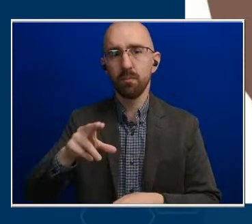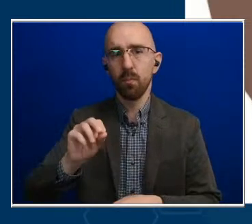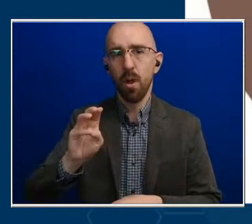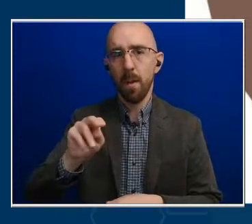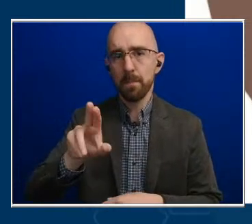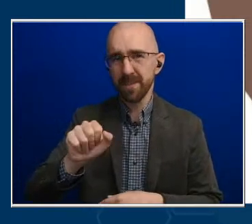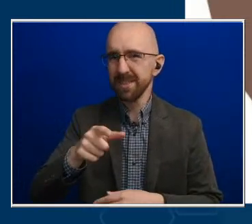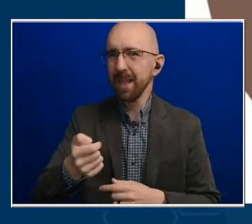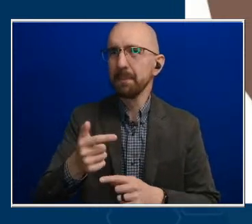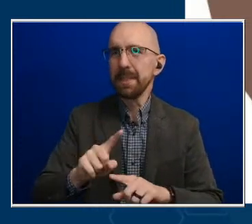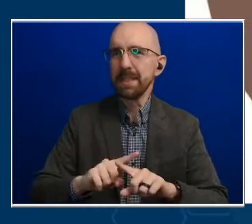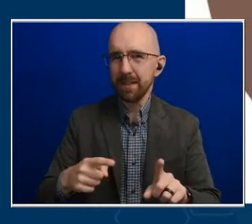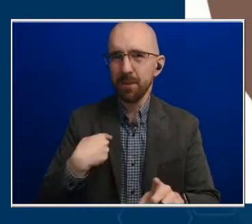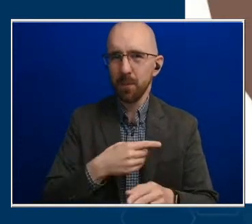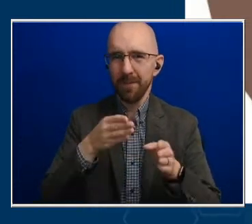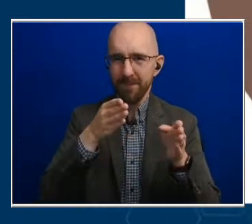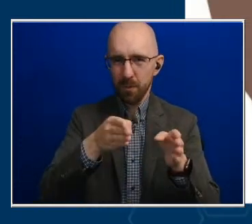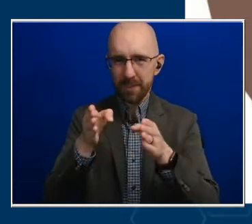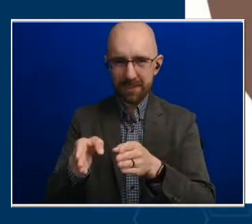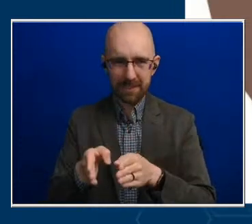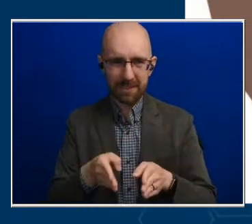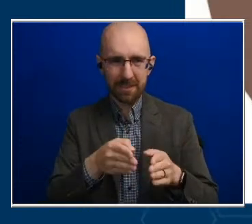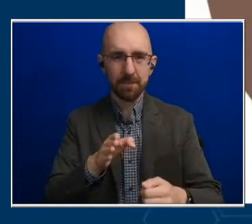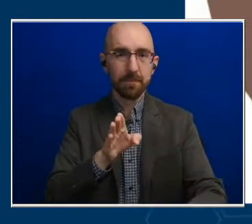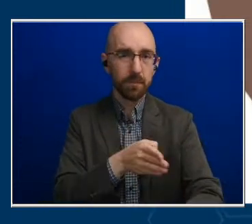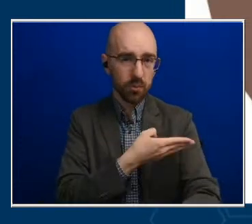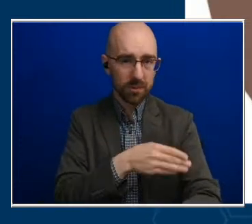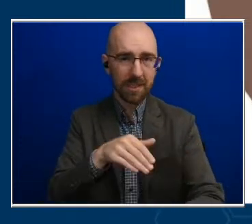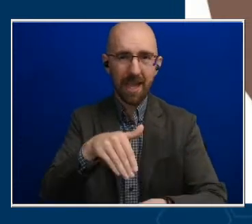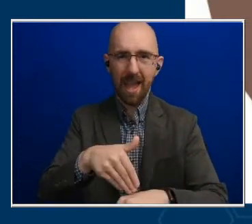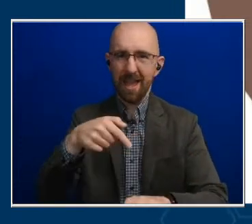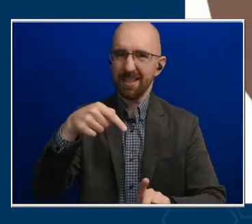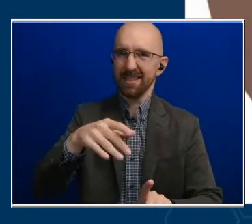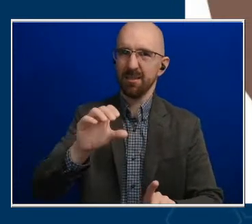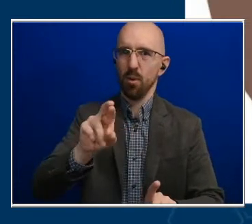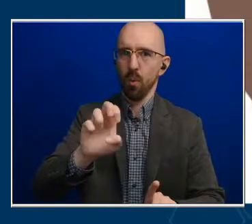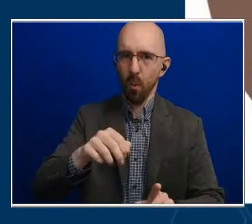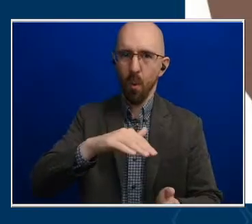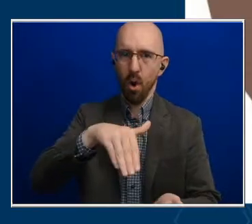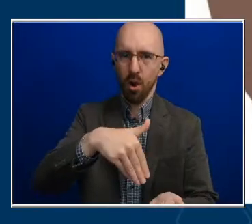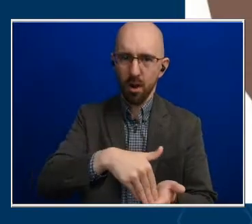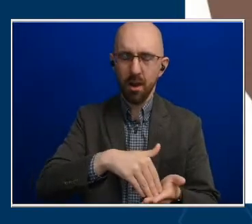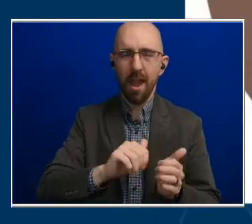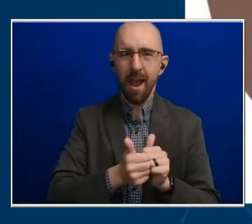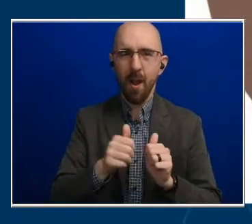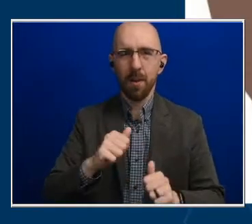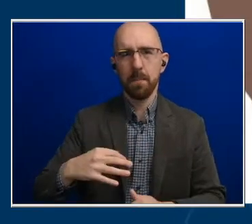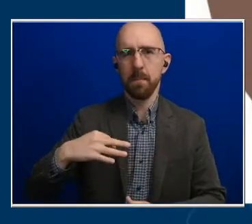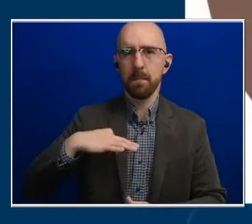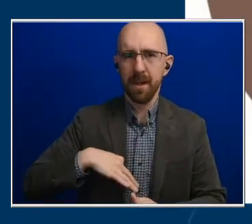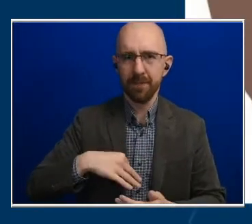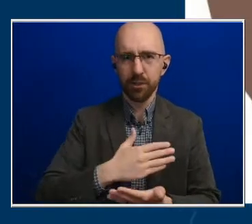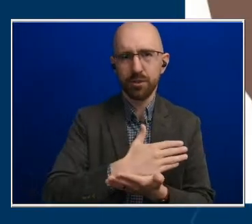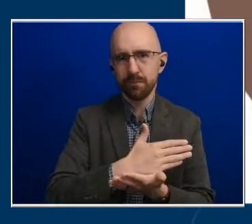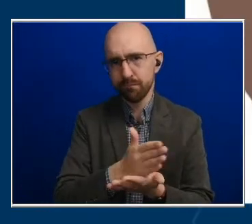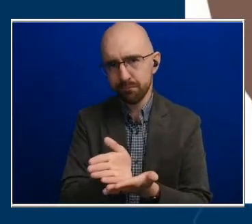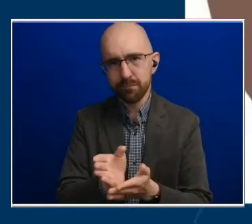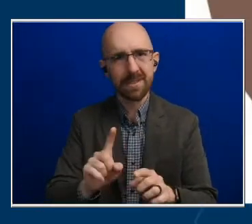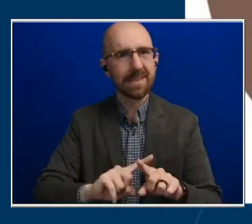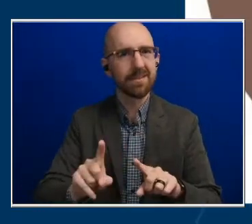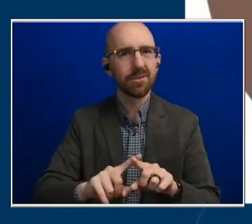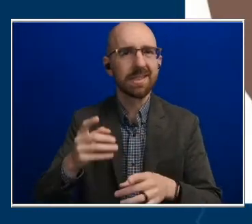to focus on music at the core and how that can be beneficial across a range of diseases and